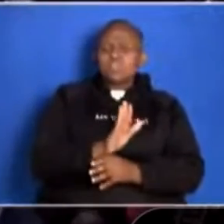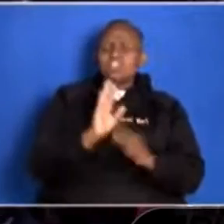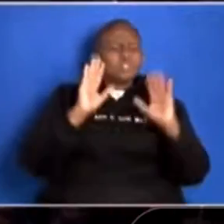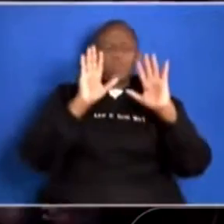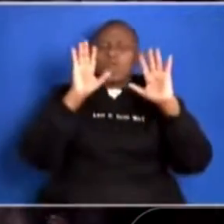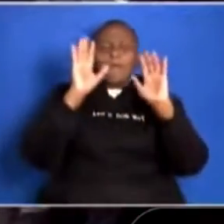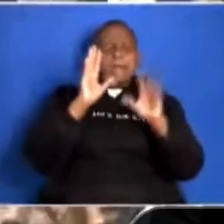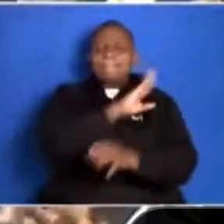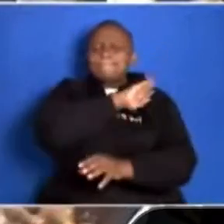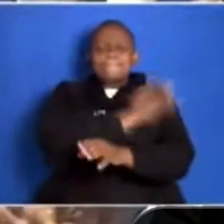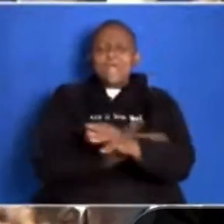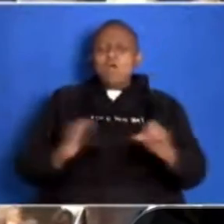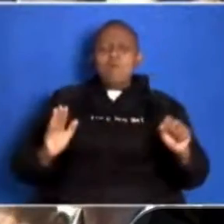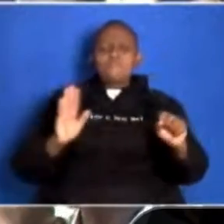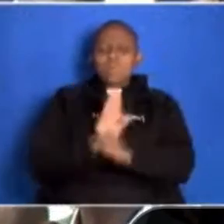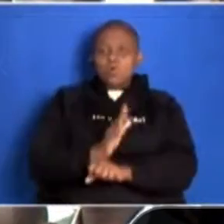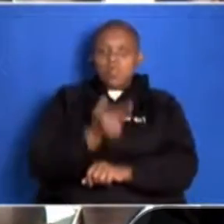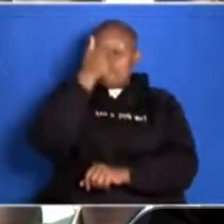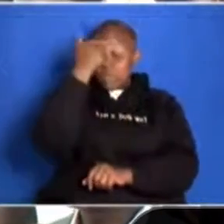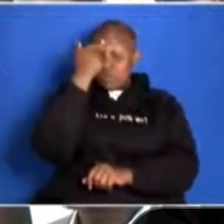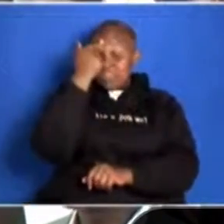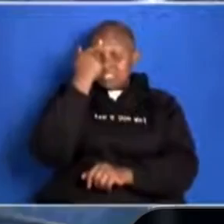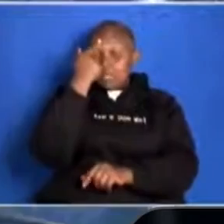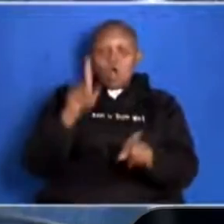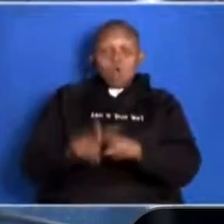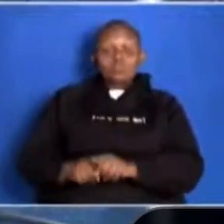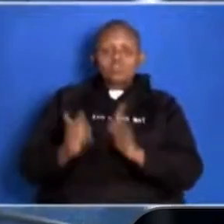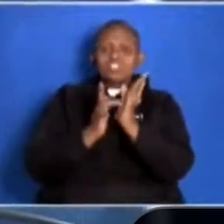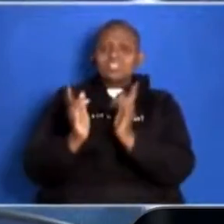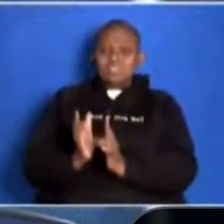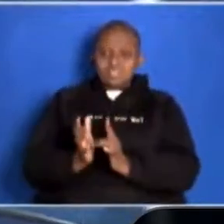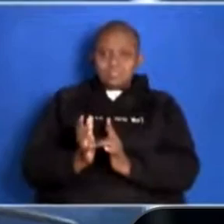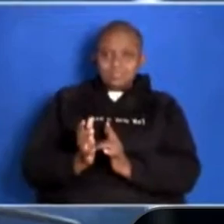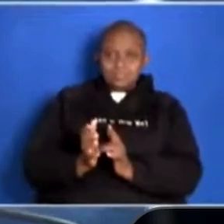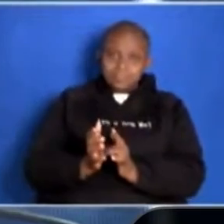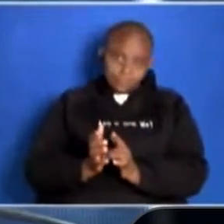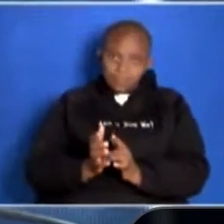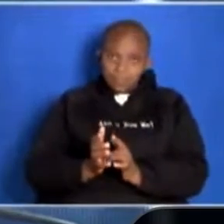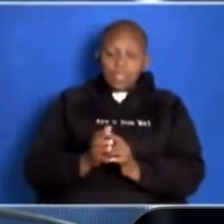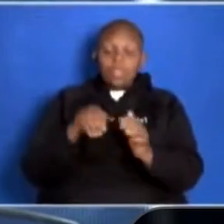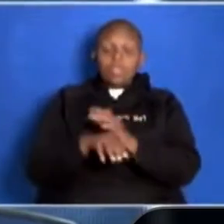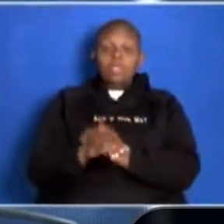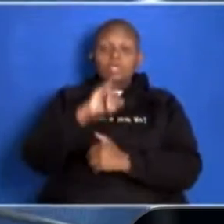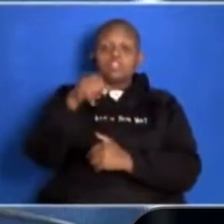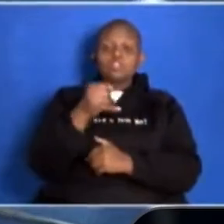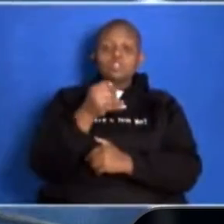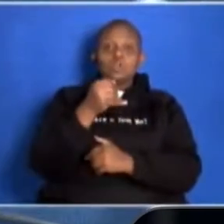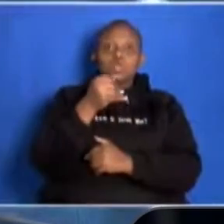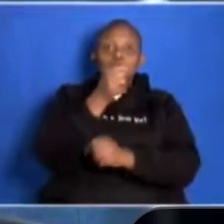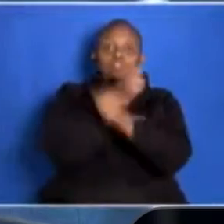powerful. Because even our Lord Jesus Christ, in John 17, he said,